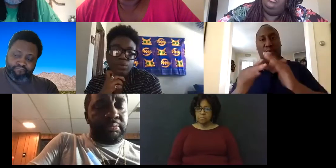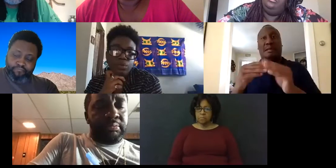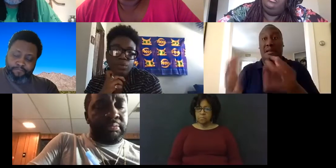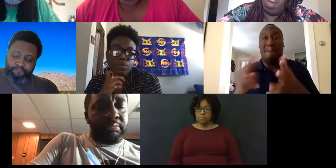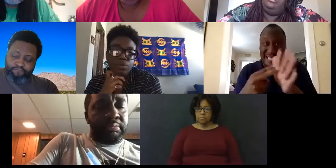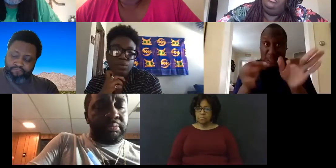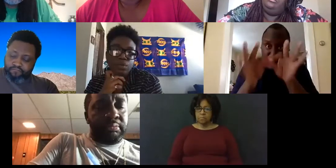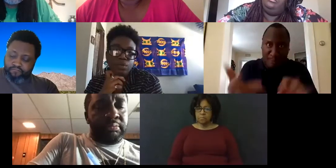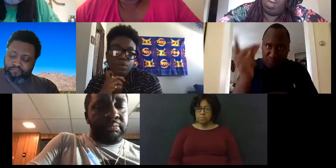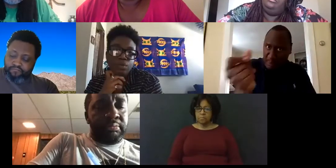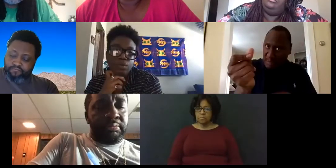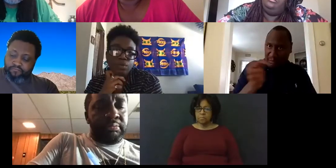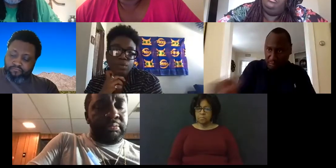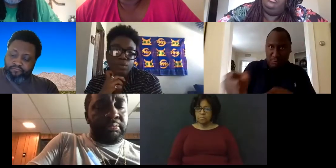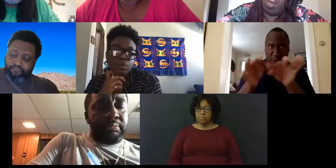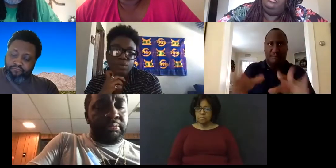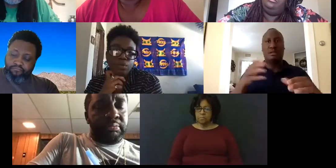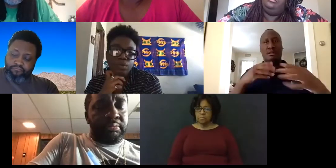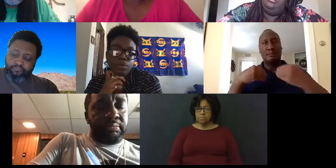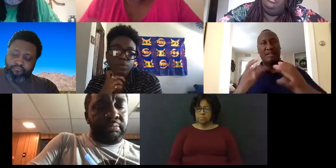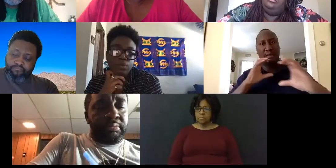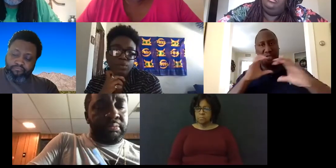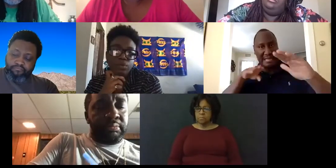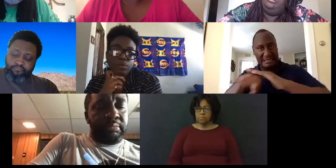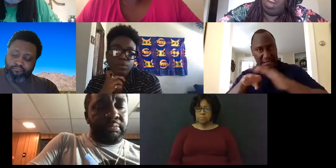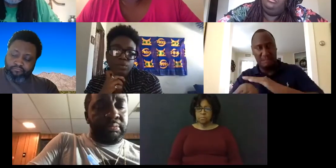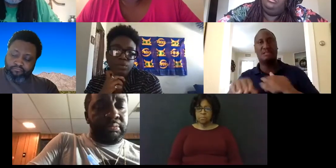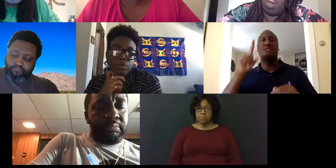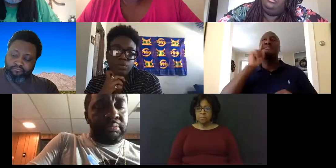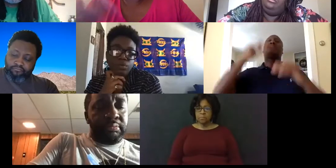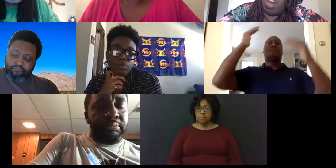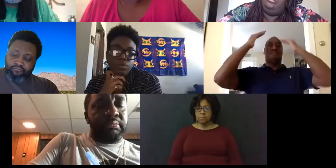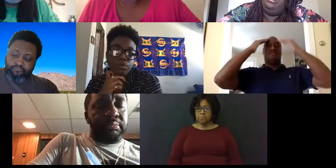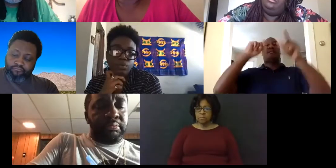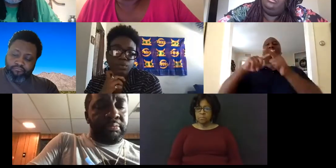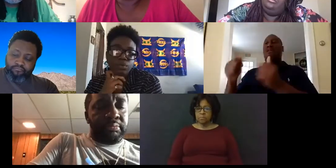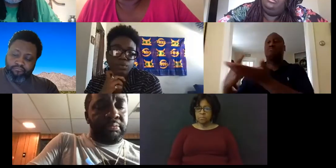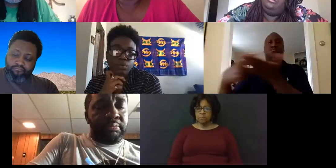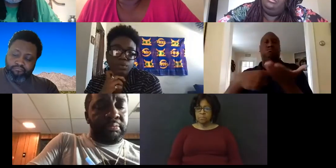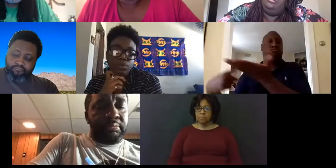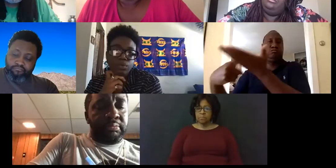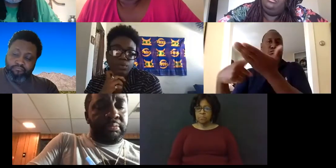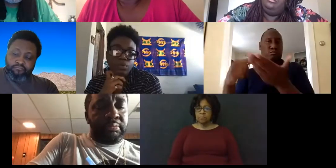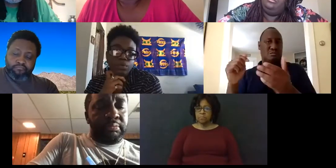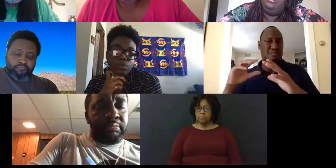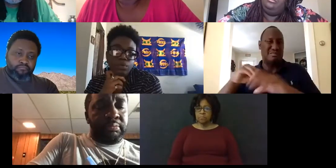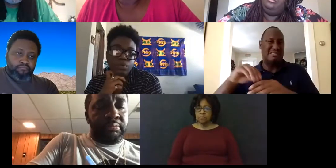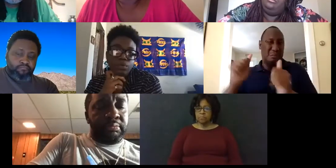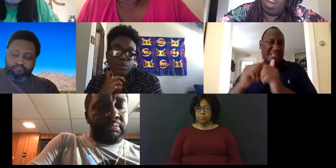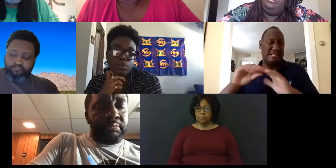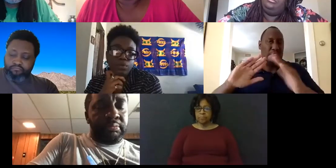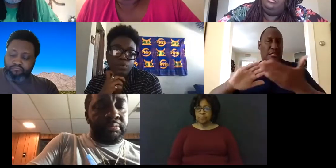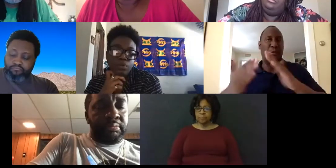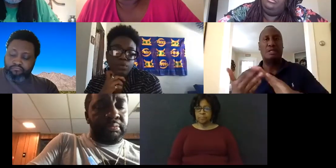CDC should recognize that they should get an interpreter quickly so that we can have that communication and have access